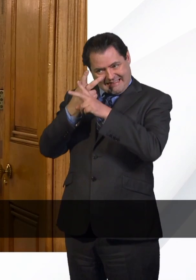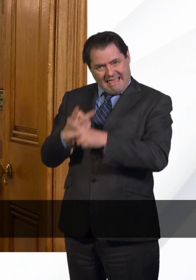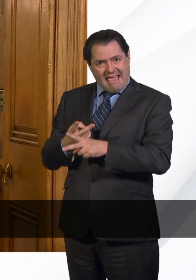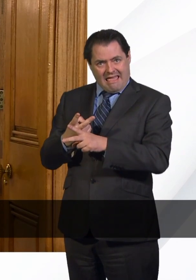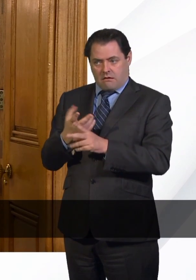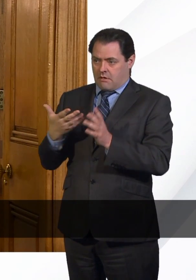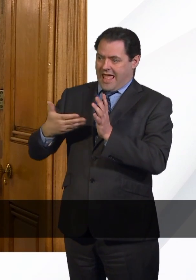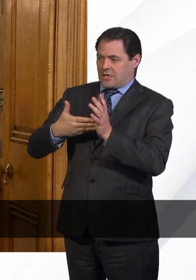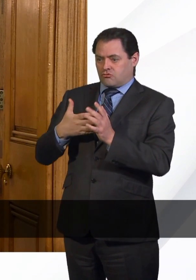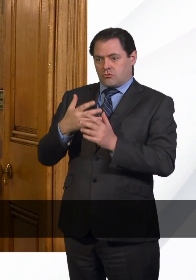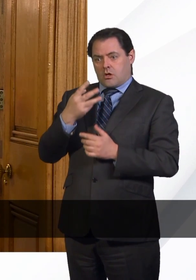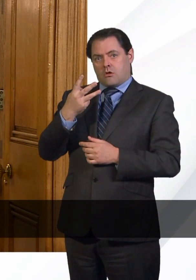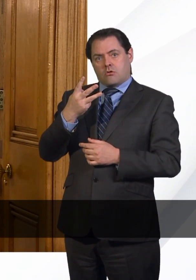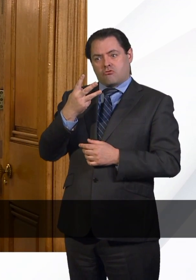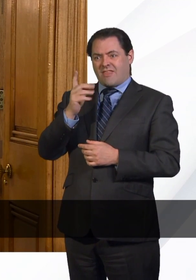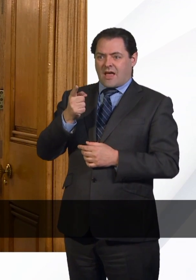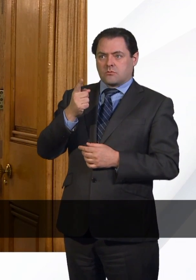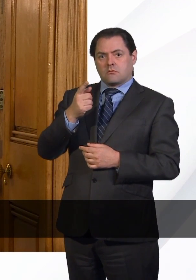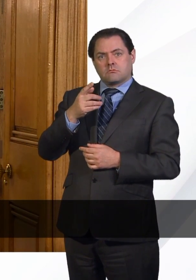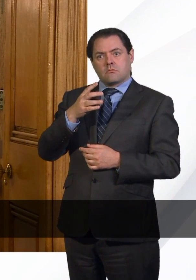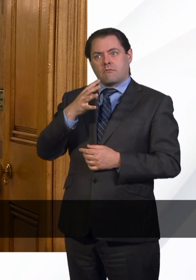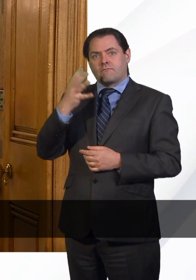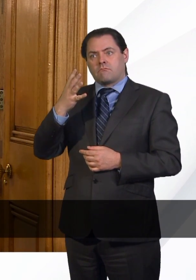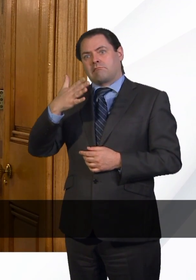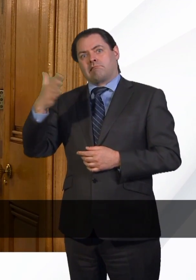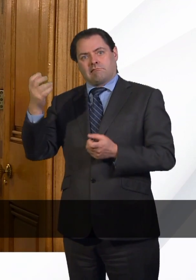3,413. On the latest figures, there have been